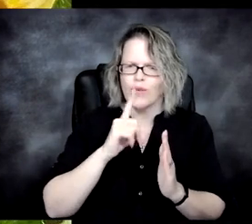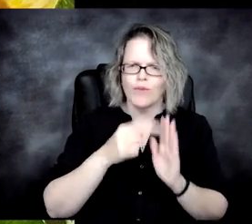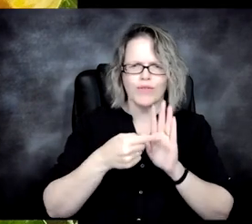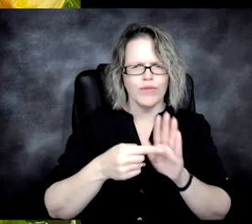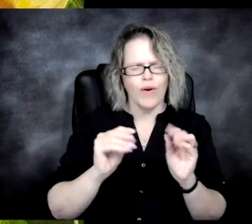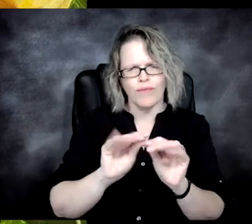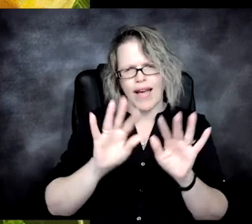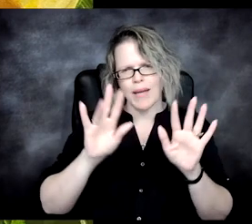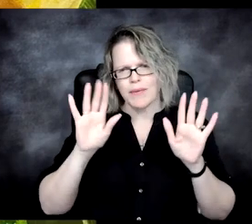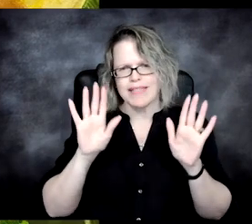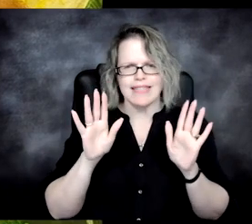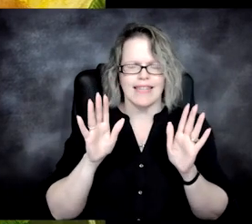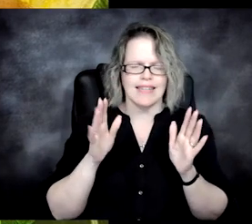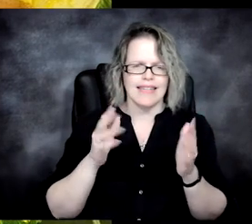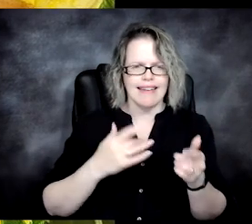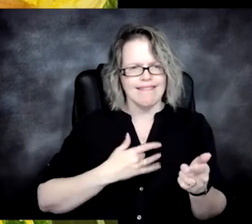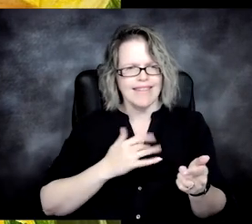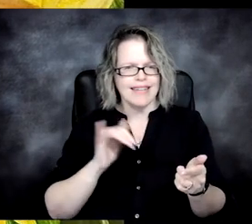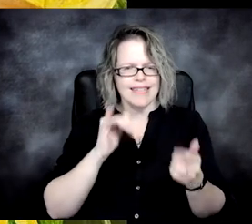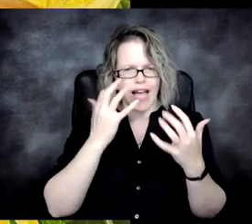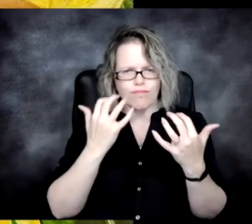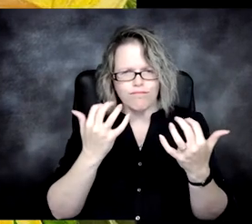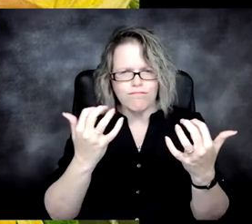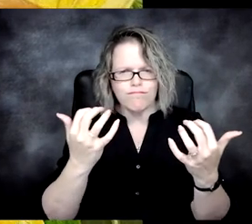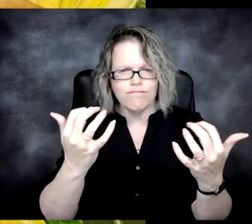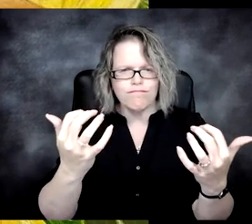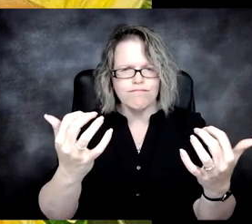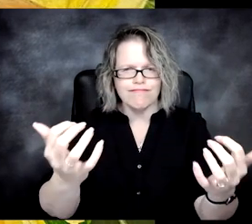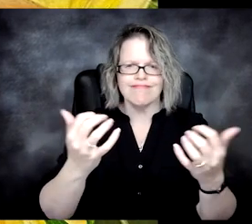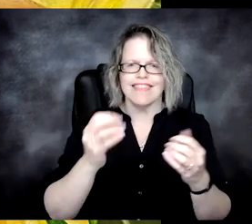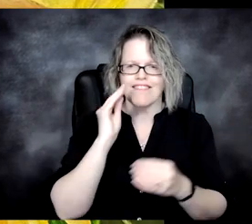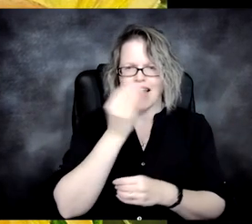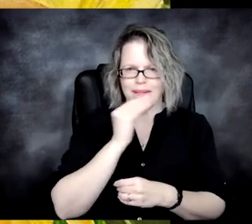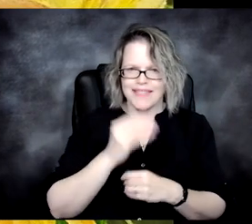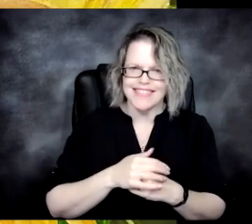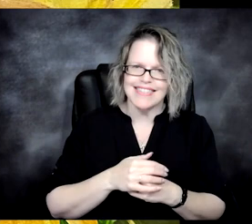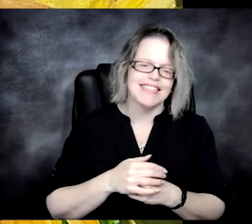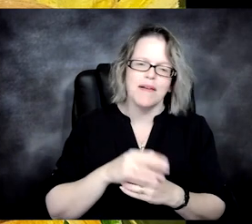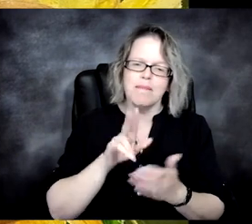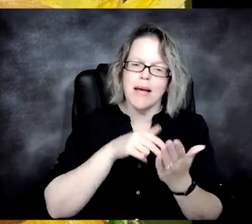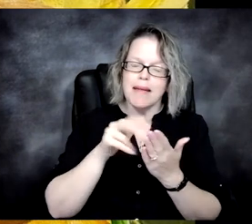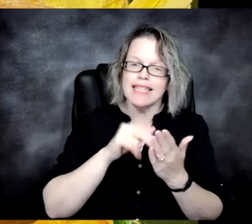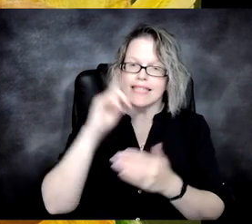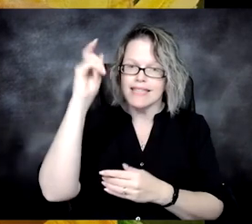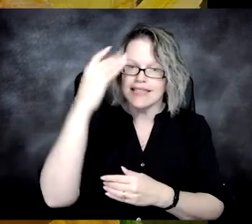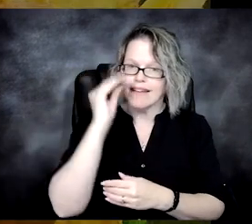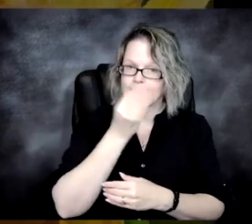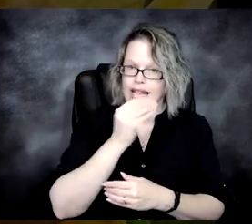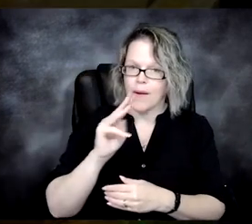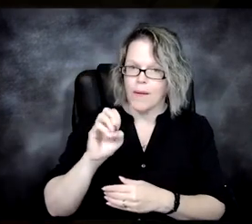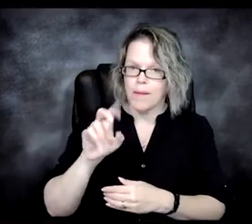the vibrancy into this, what feels like never-ending field of sunflowers. My painting, Sunflower Meadow, was inspired